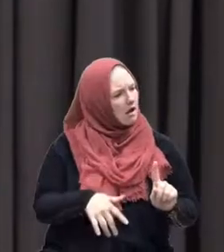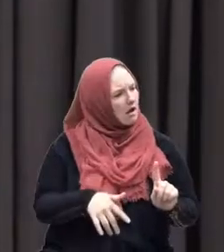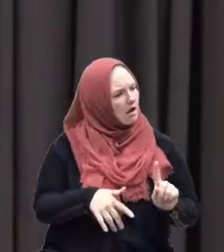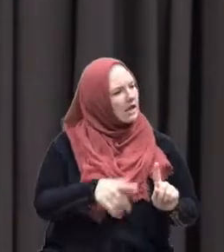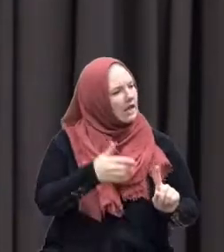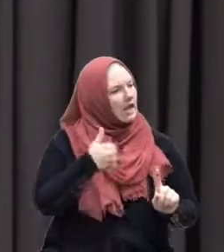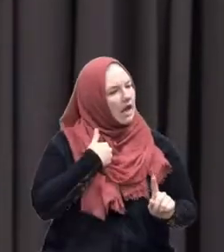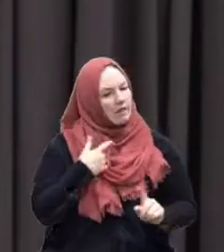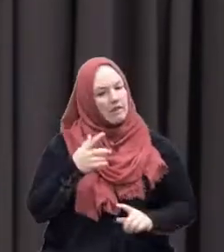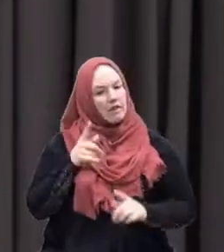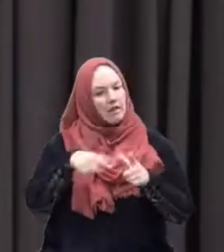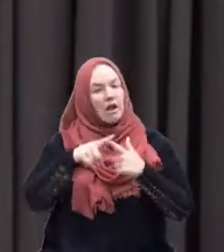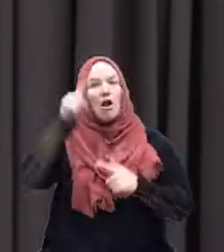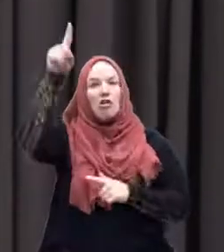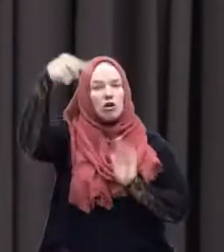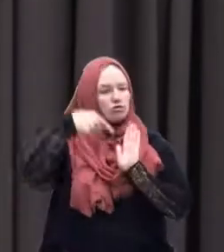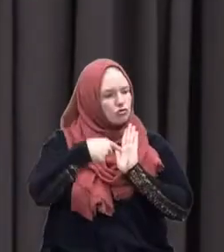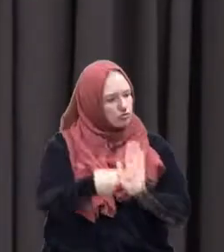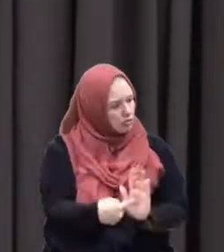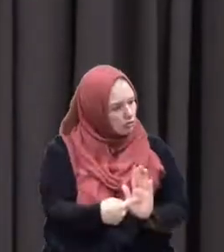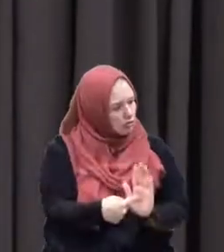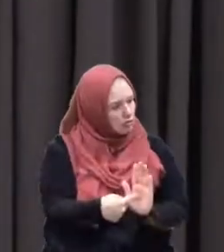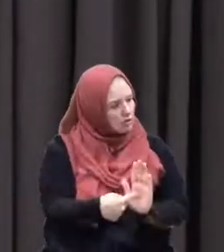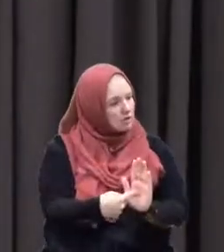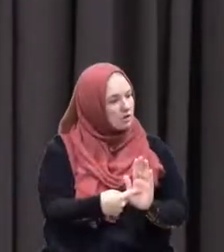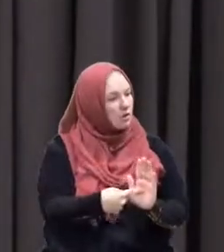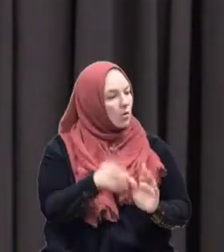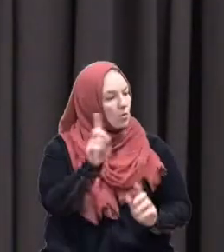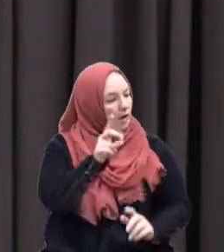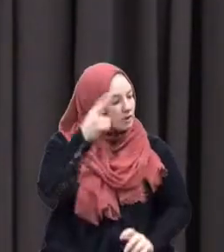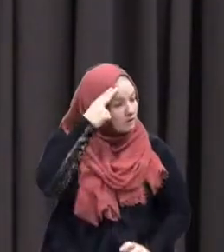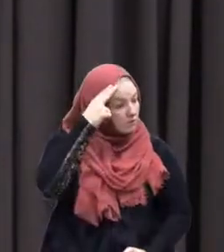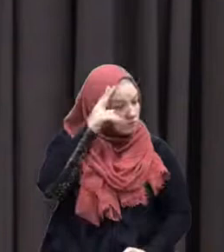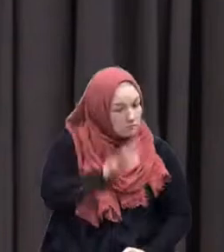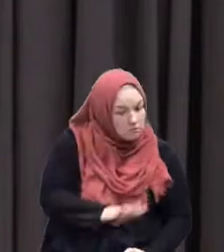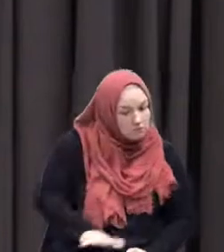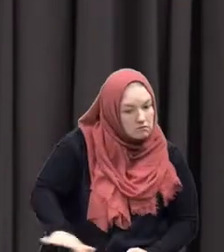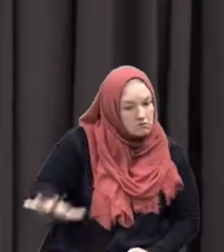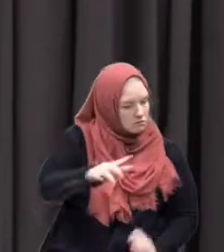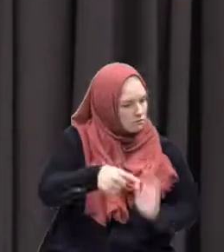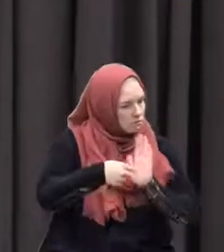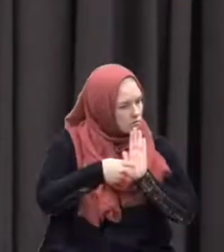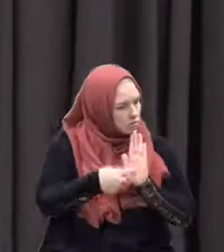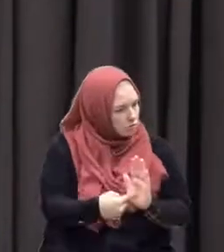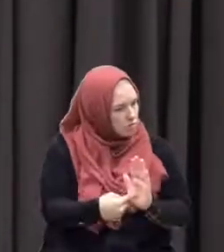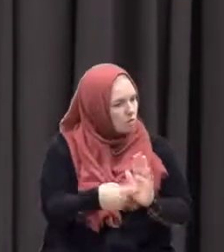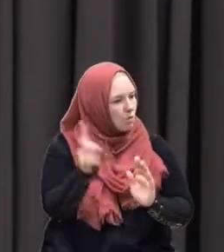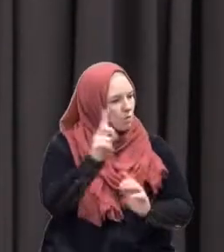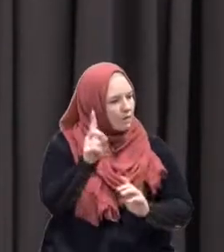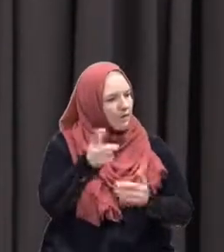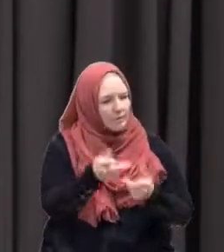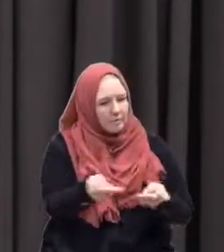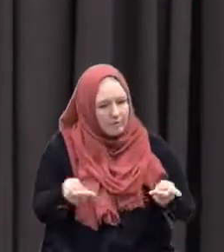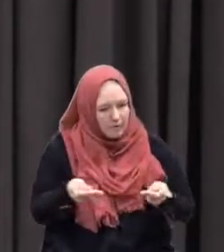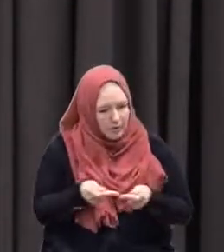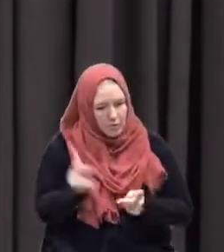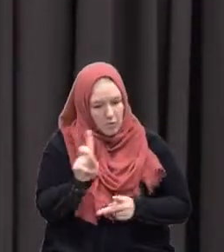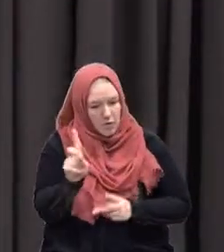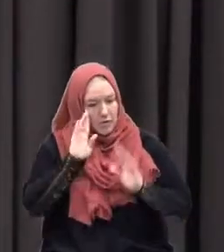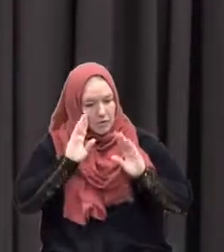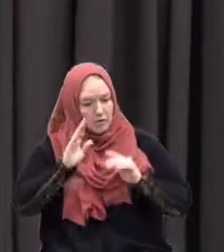chose Arabia to be the housing and the ground and the place where the